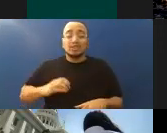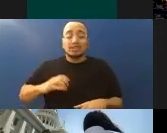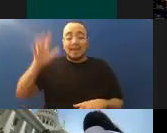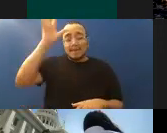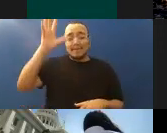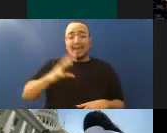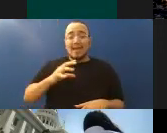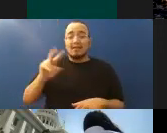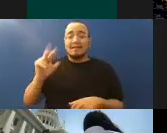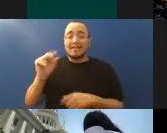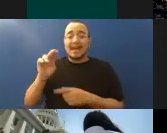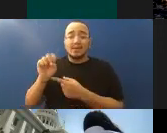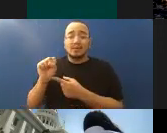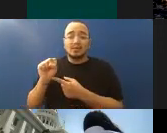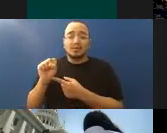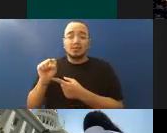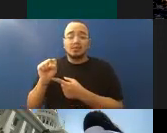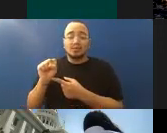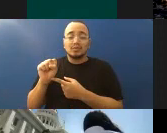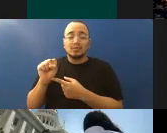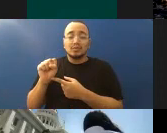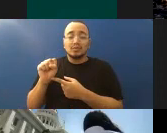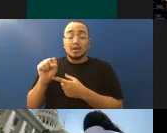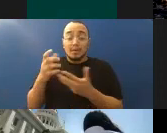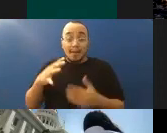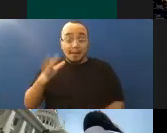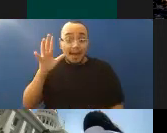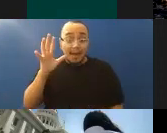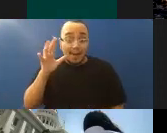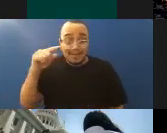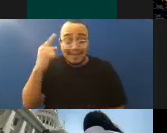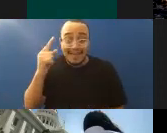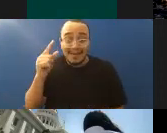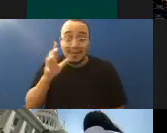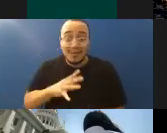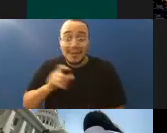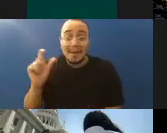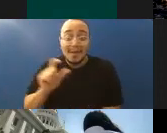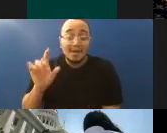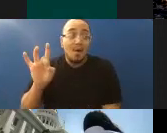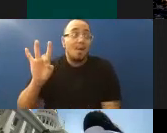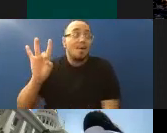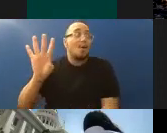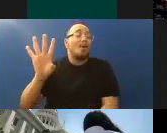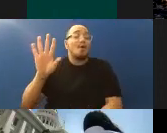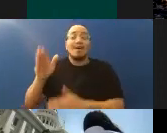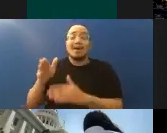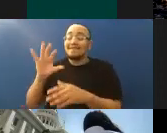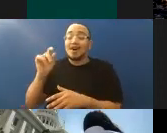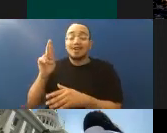it is not intended for people of color. So the fact that my mom's Black, woman, and Muslim, oh no, the foster care system is